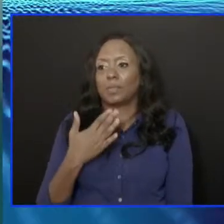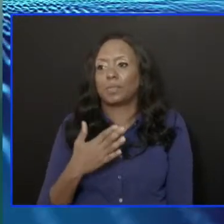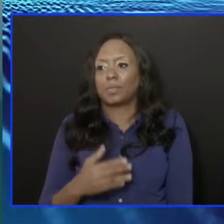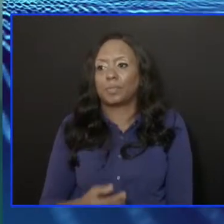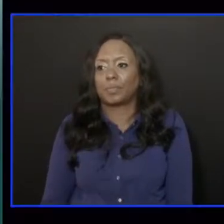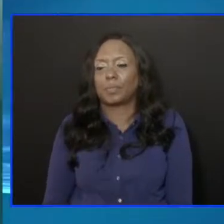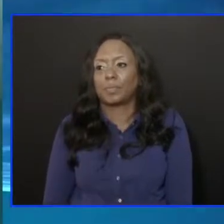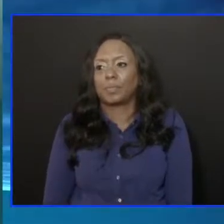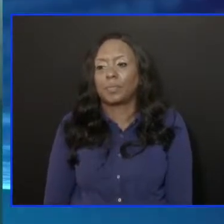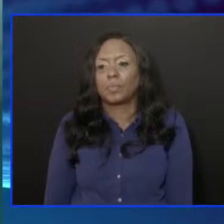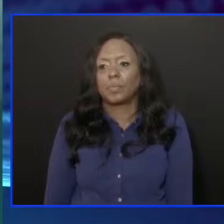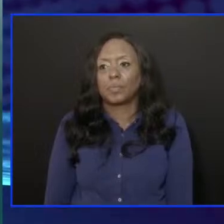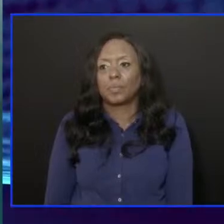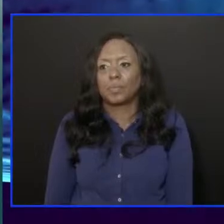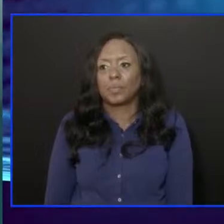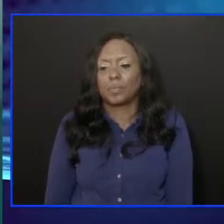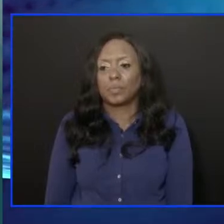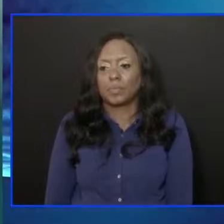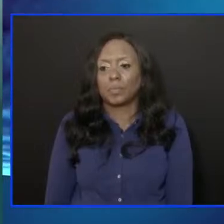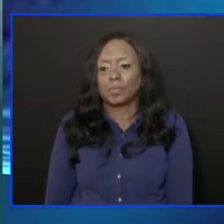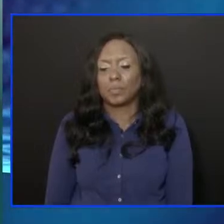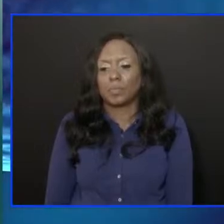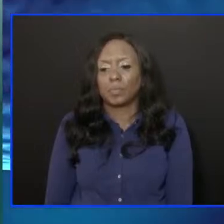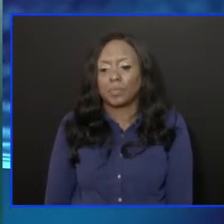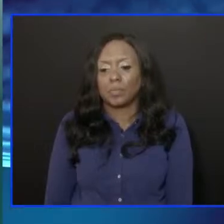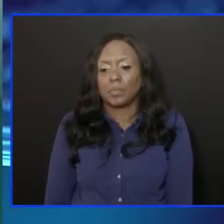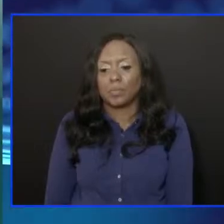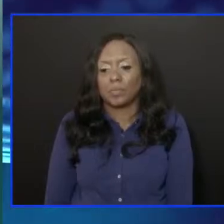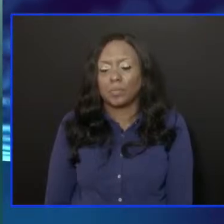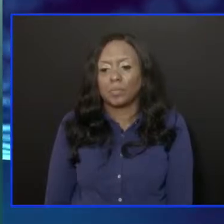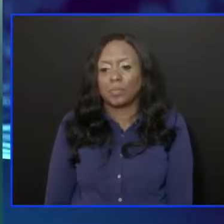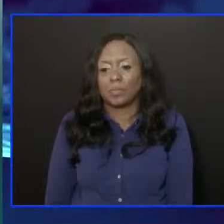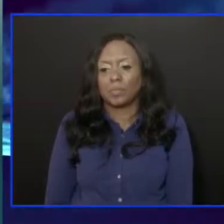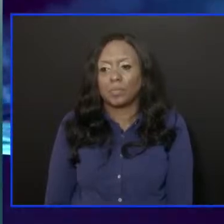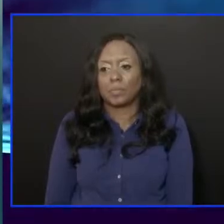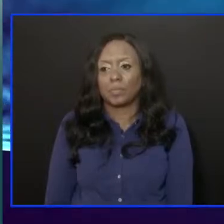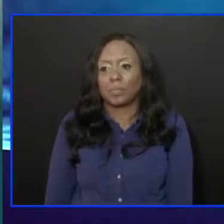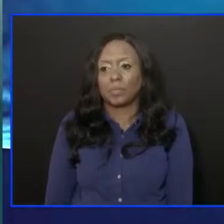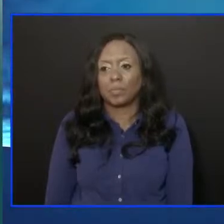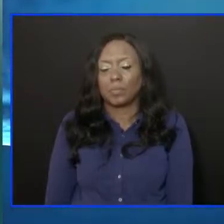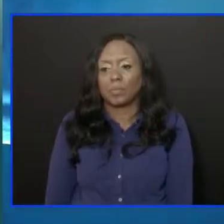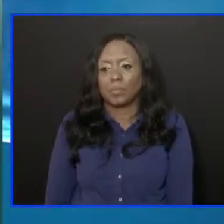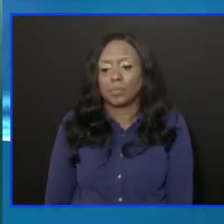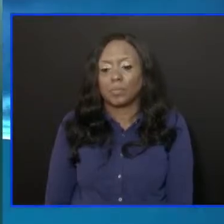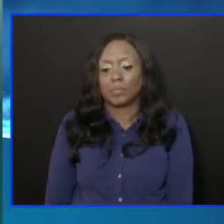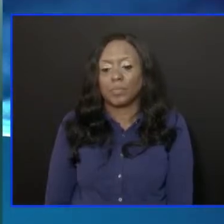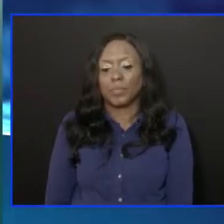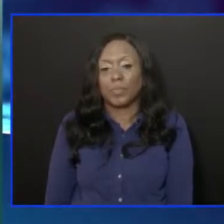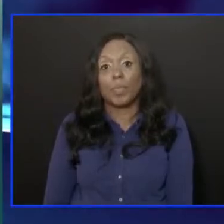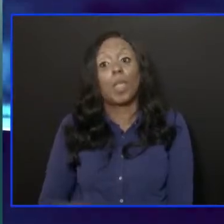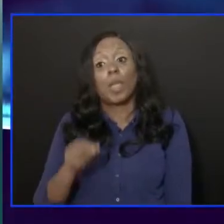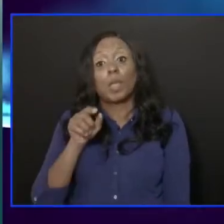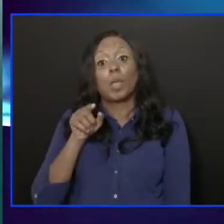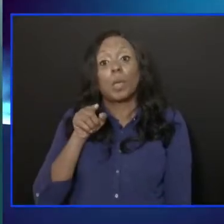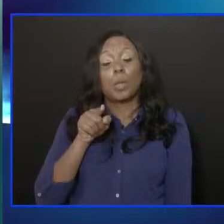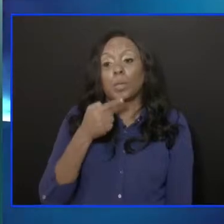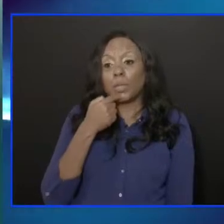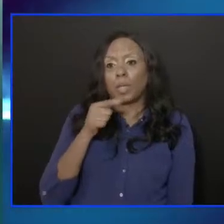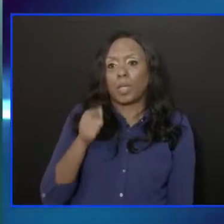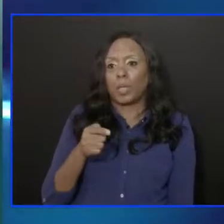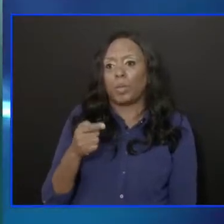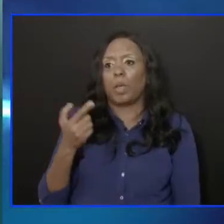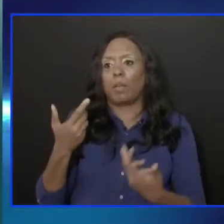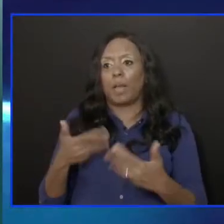but having spoken to most of these patients, however, that were vaccinated and some breakthrough infections did